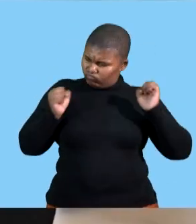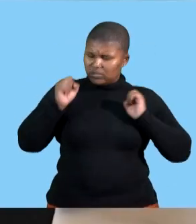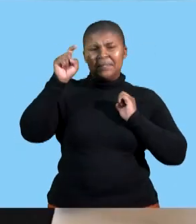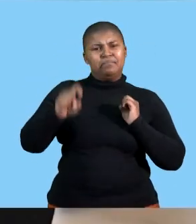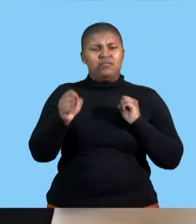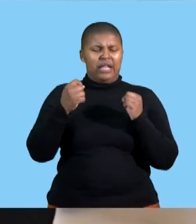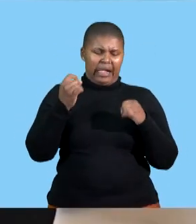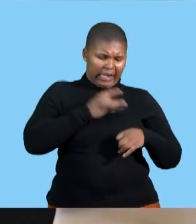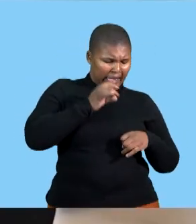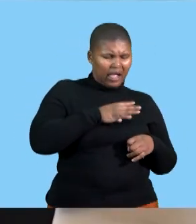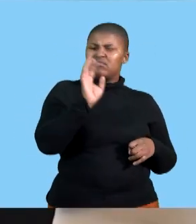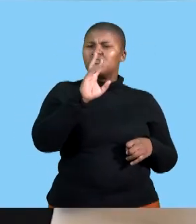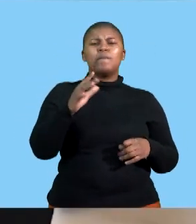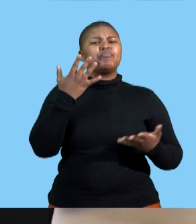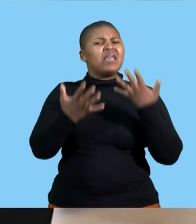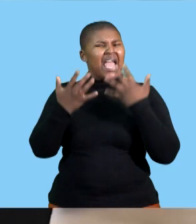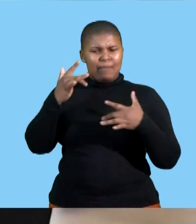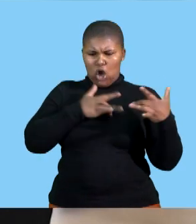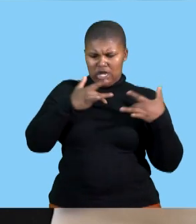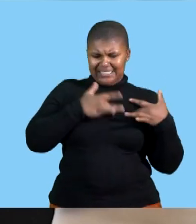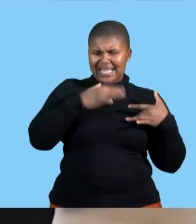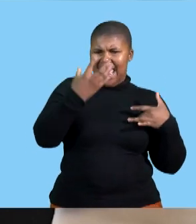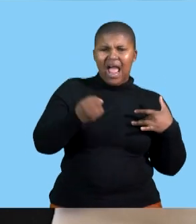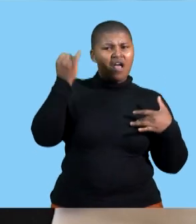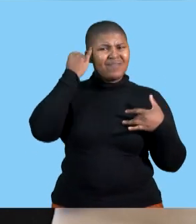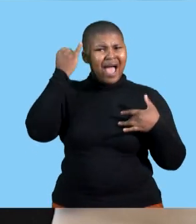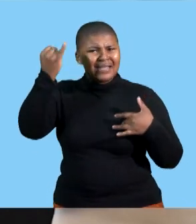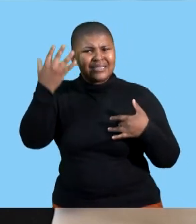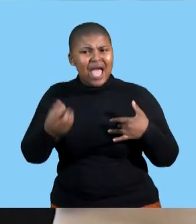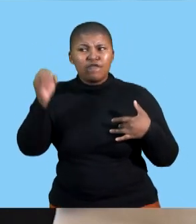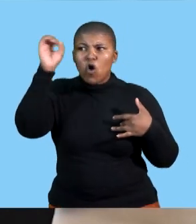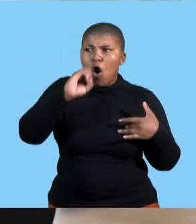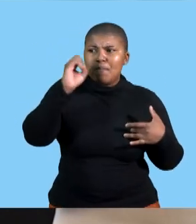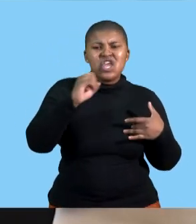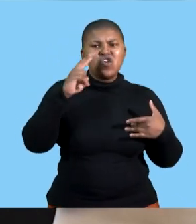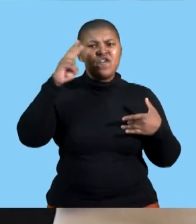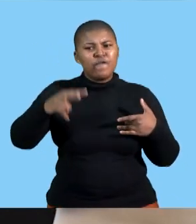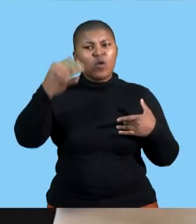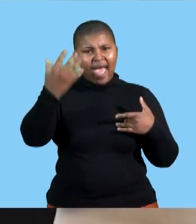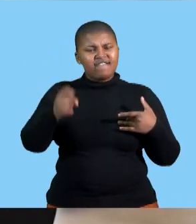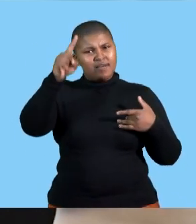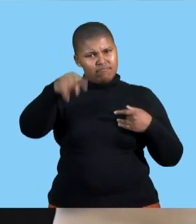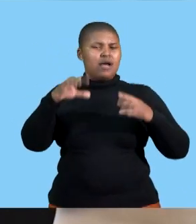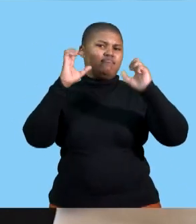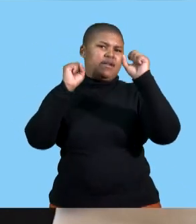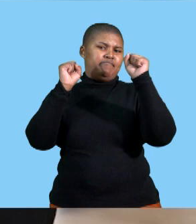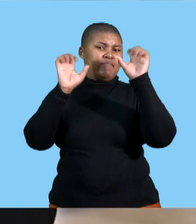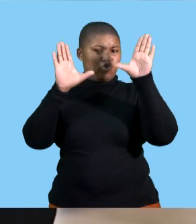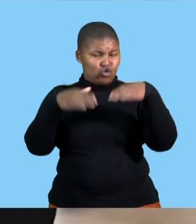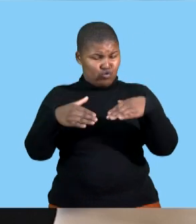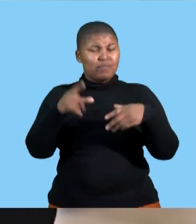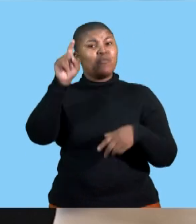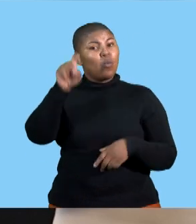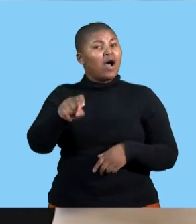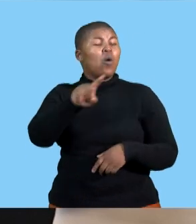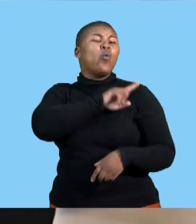questions or even to voice out whatever idea, whatever opinion that they are having in a group. Why? Because that is